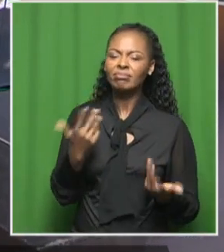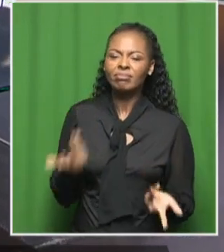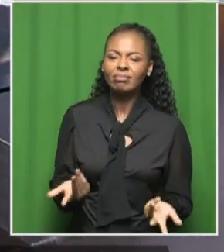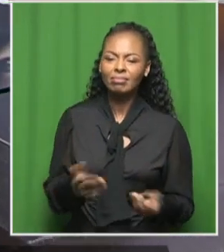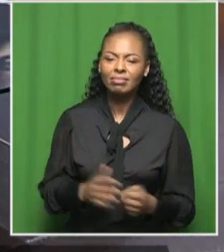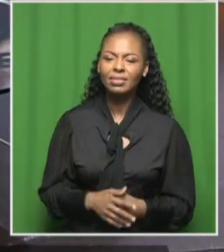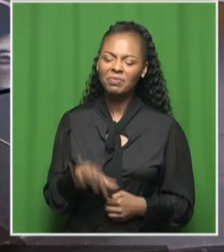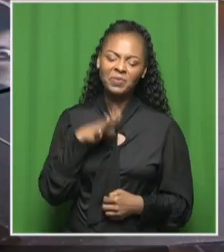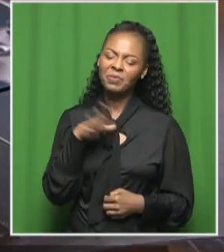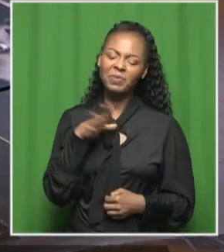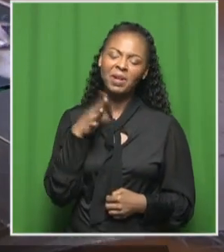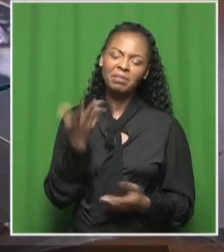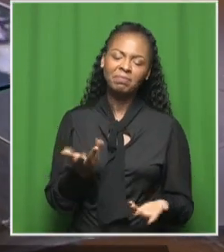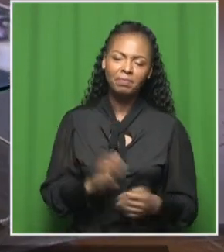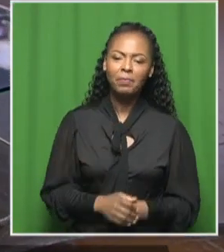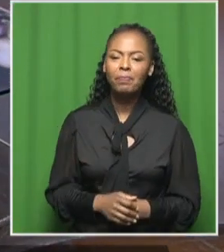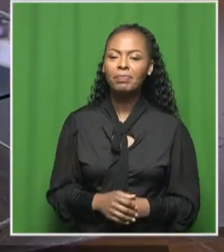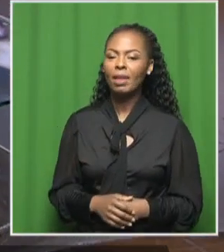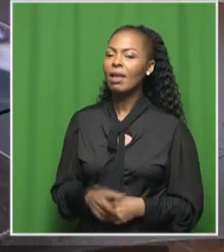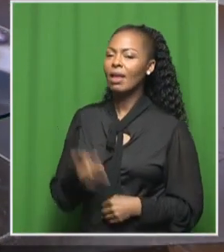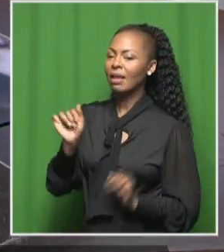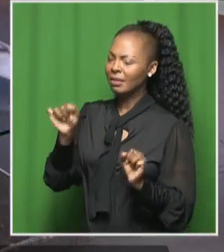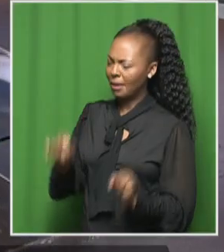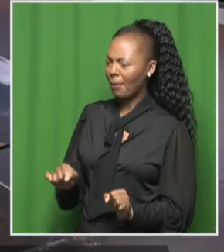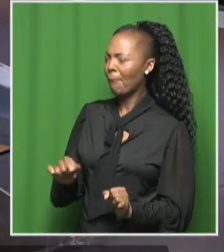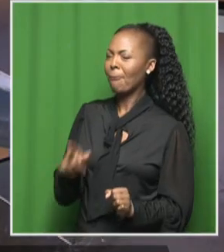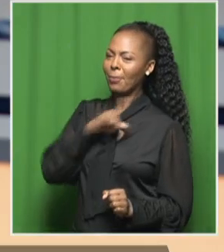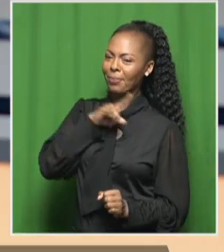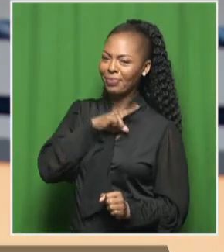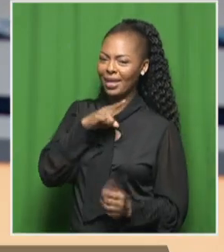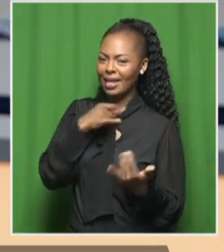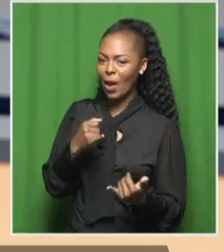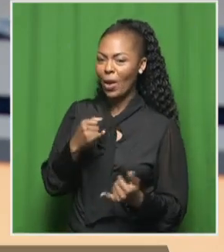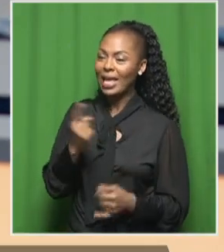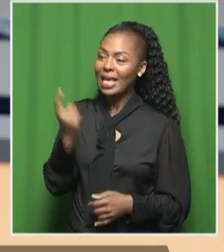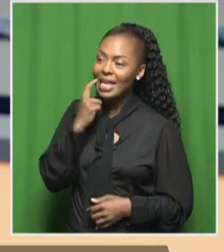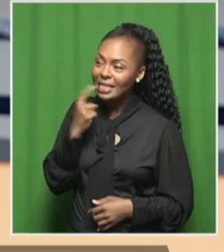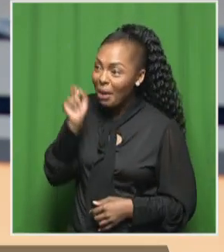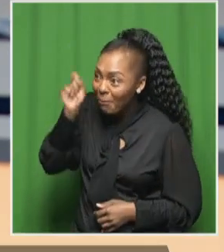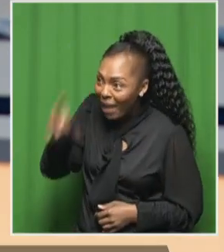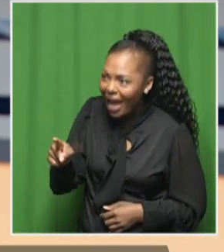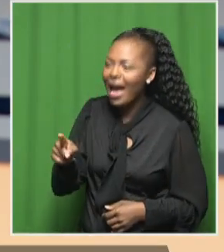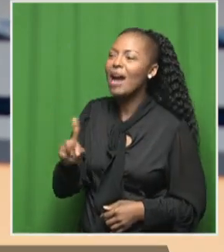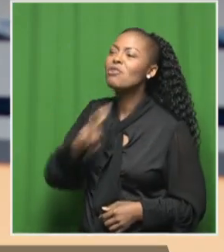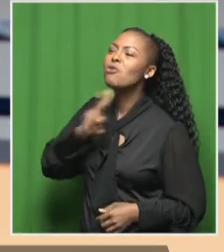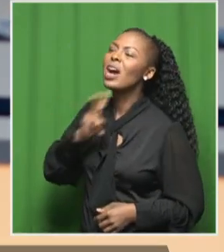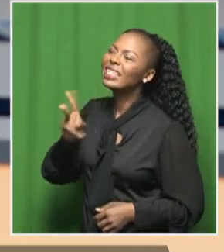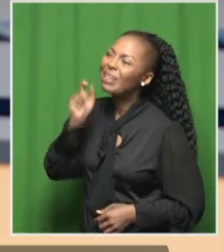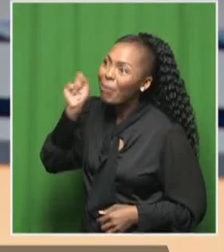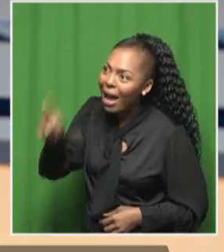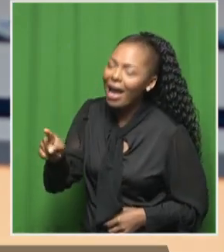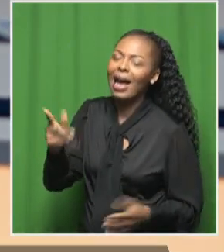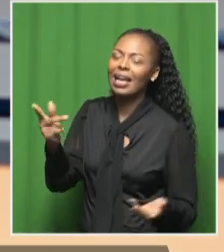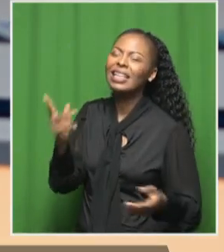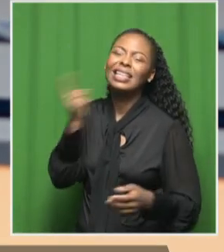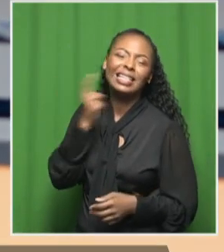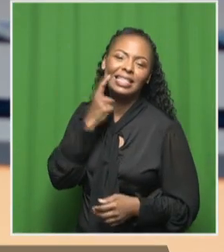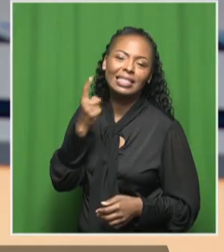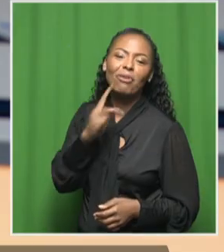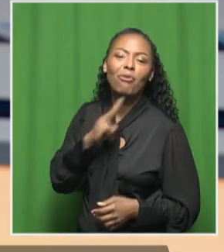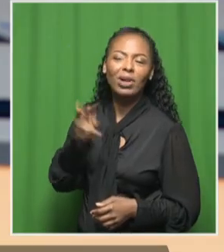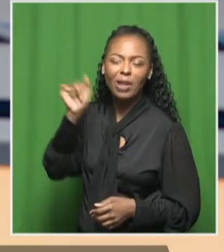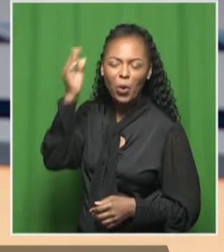that's because you don't have to be, because it is so easy to pinpoint where Johnny's voice is in the song anyway.